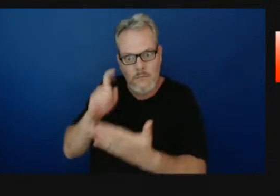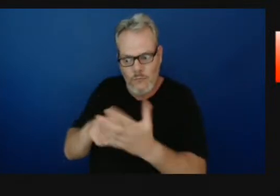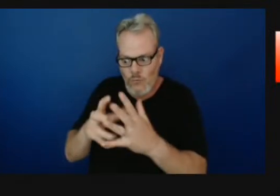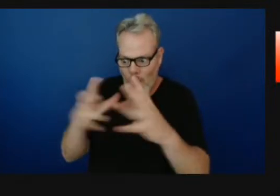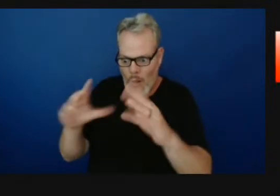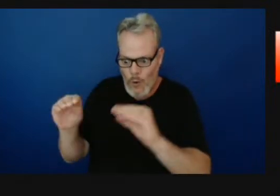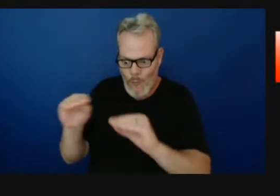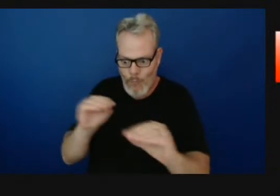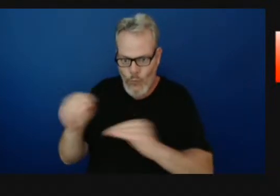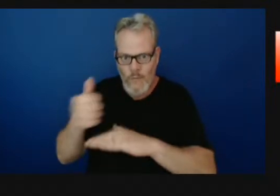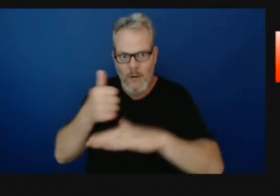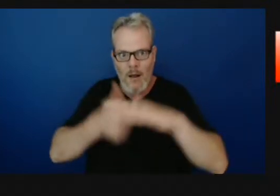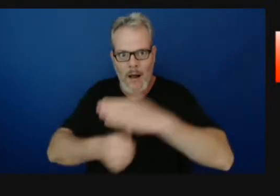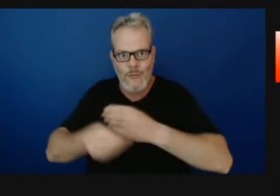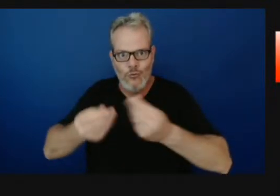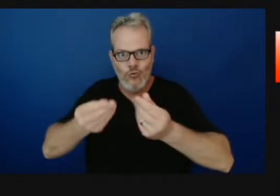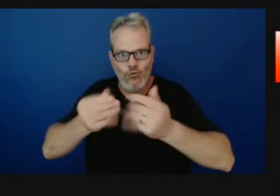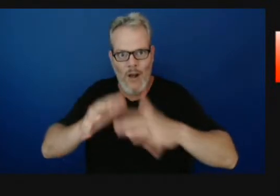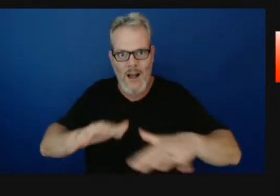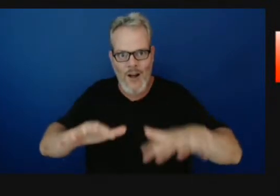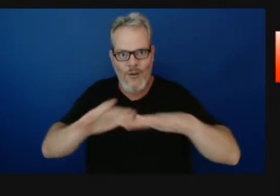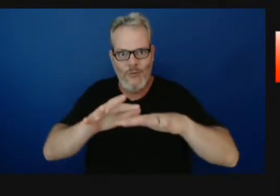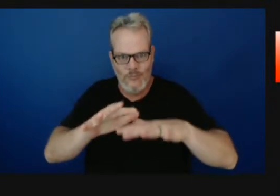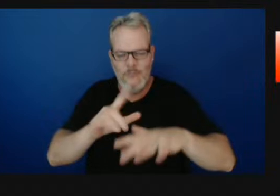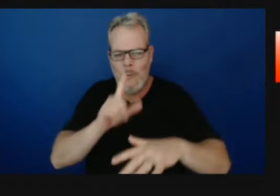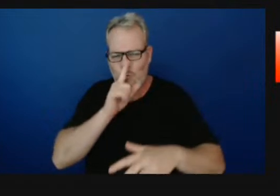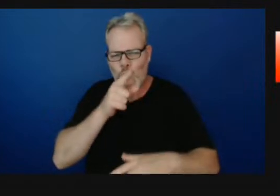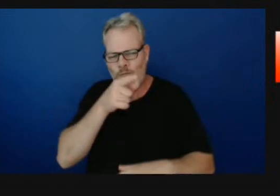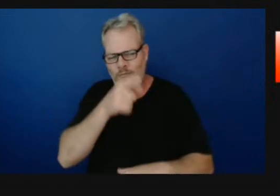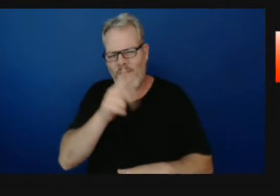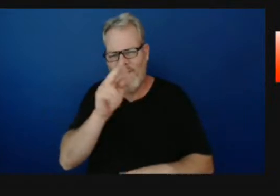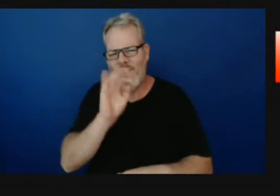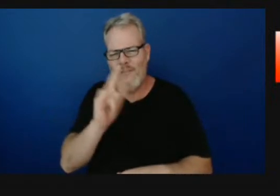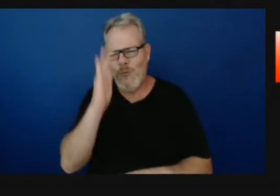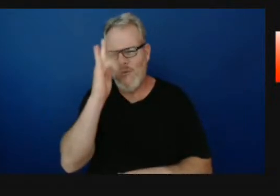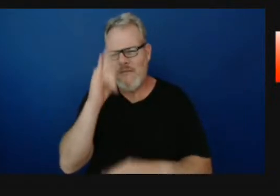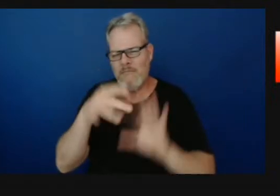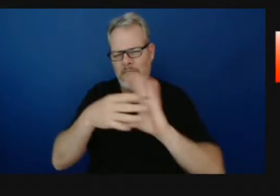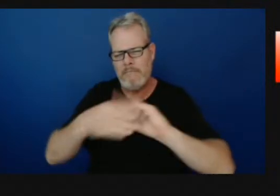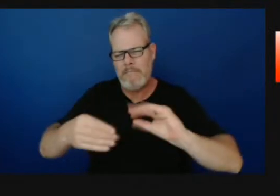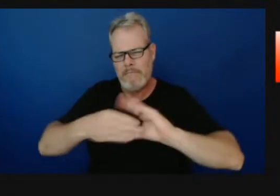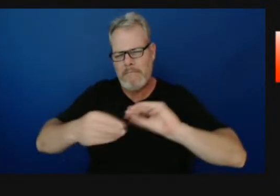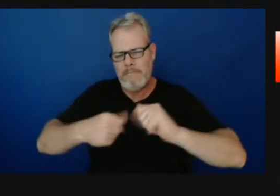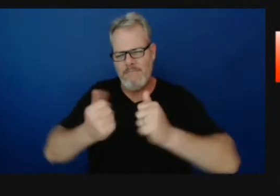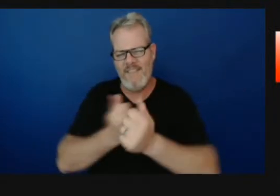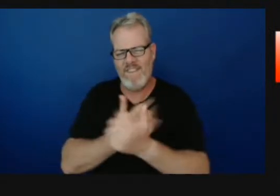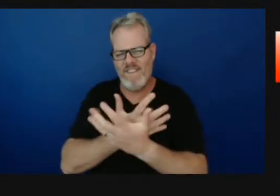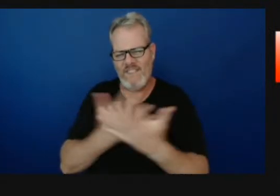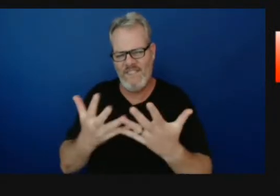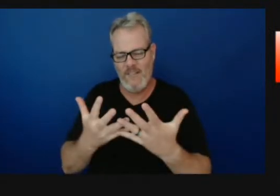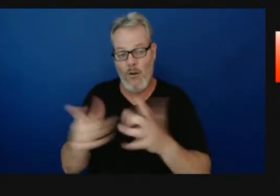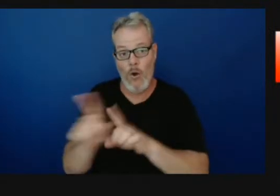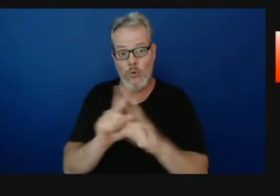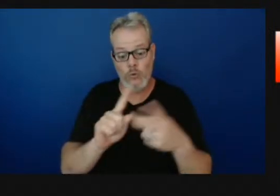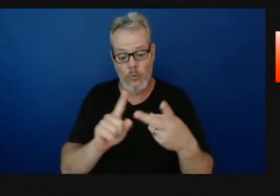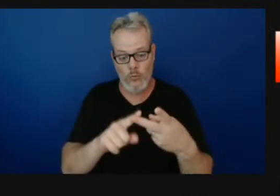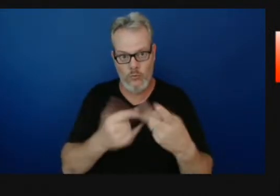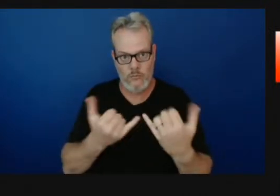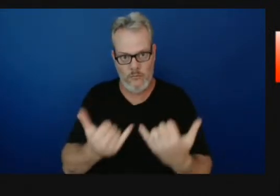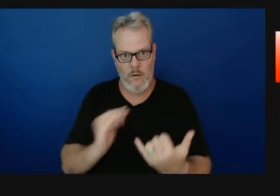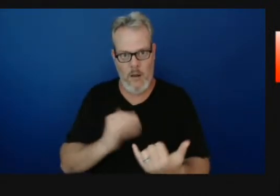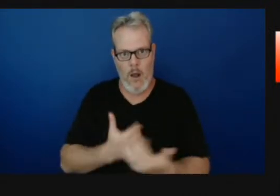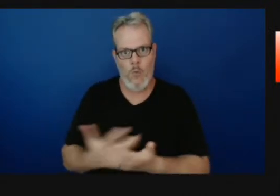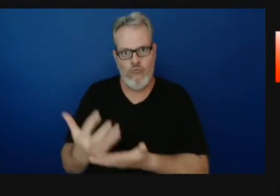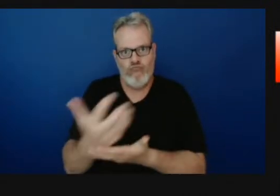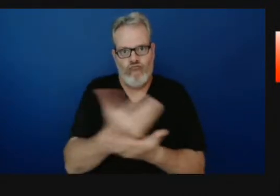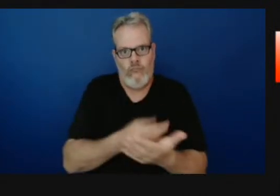were seeing. So I'm sure Phil's going to go over all of those details. We also in the midst of our donation drive, and we're going to bring